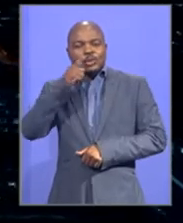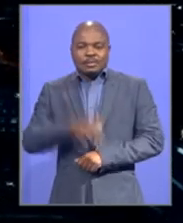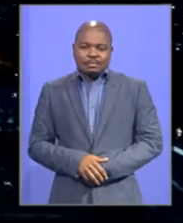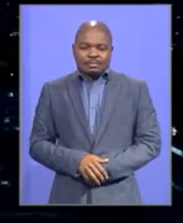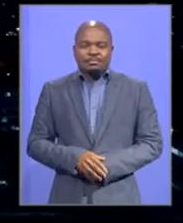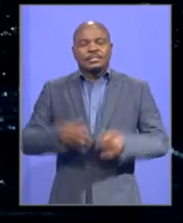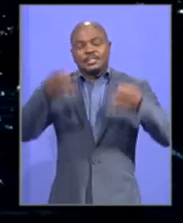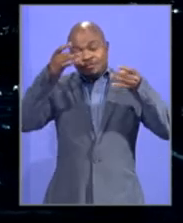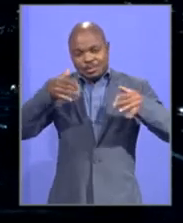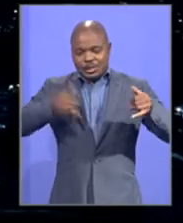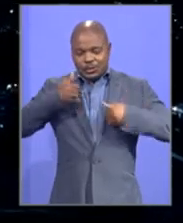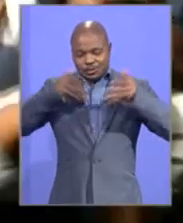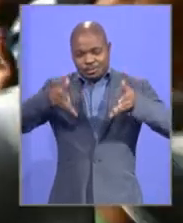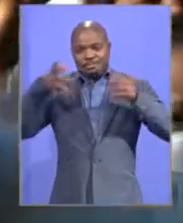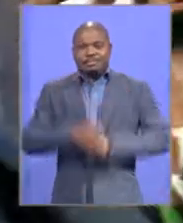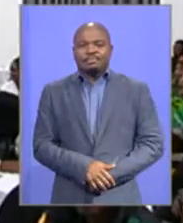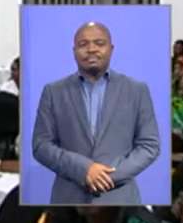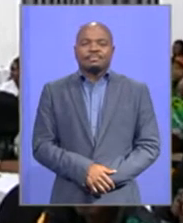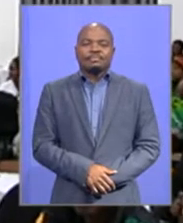iketle mmogo ka tshedimosetso.